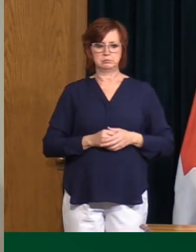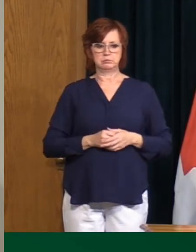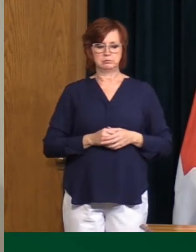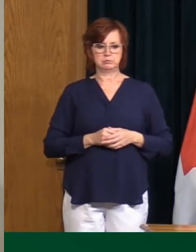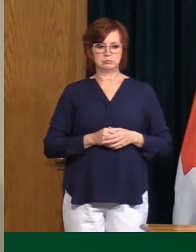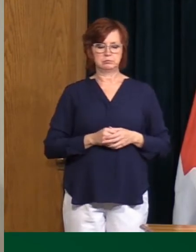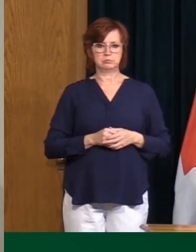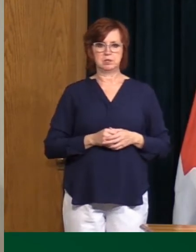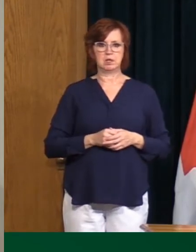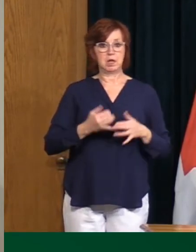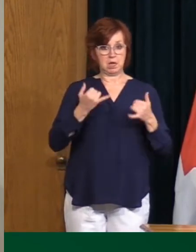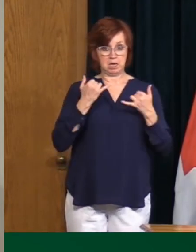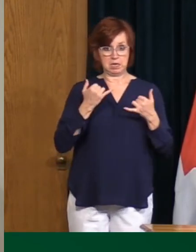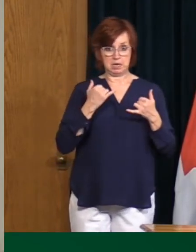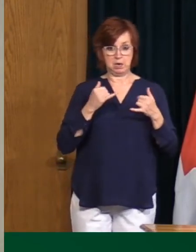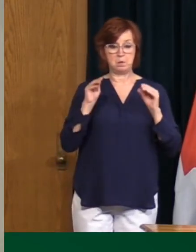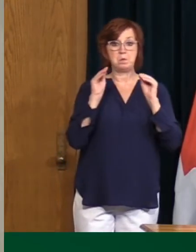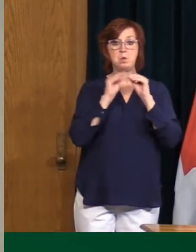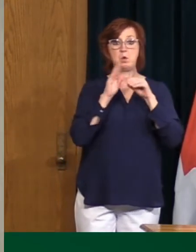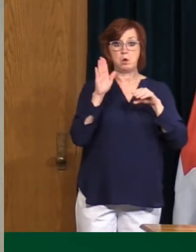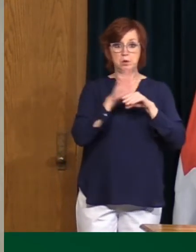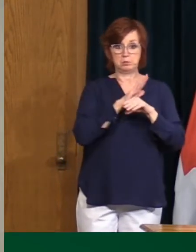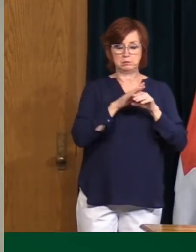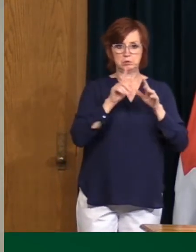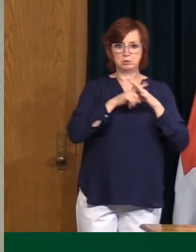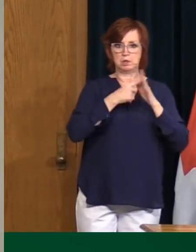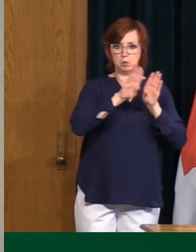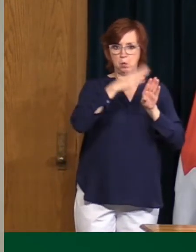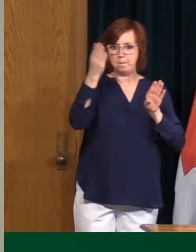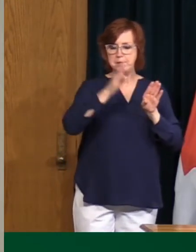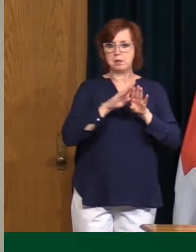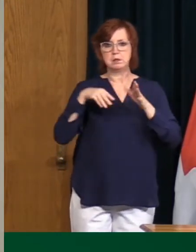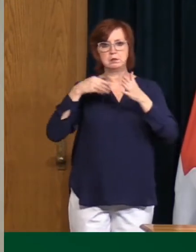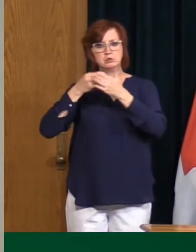our businesses reopen, many retail environments where